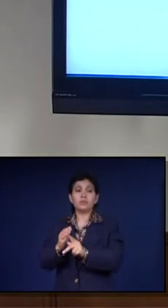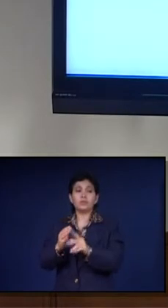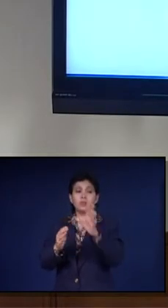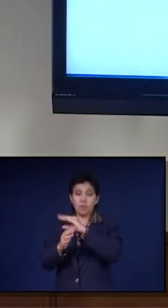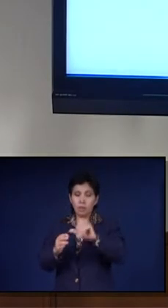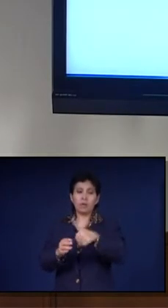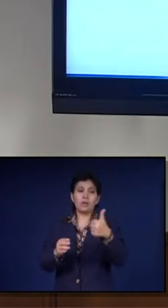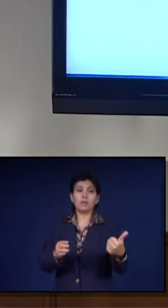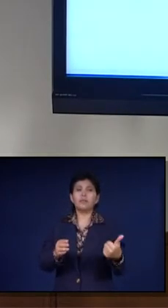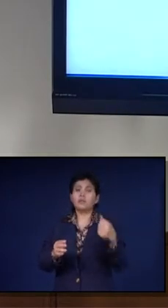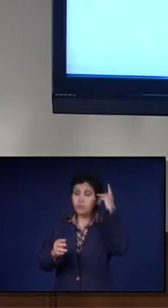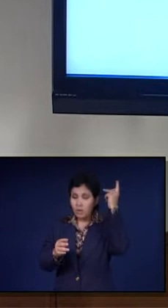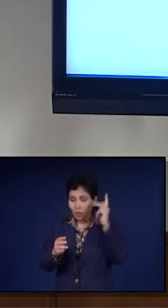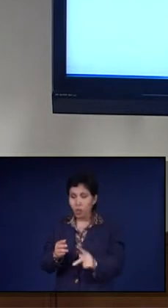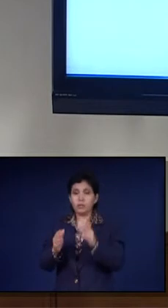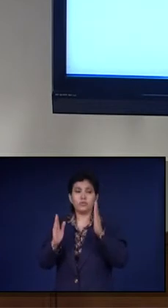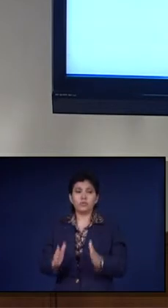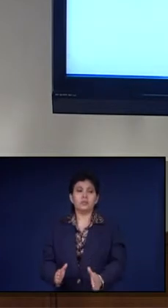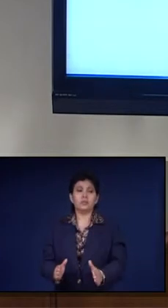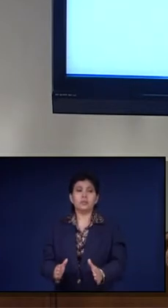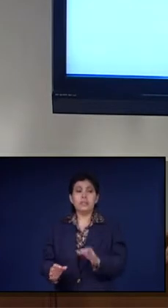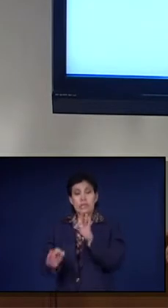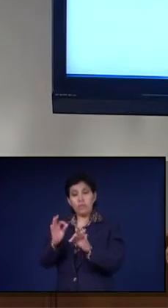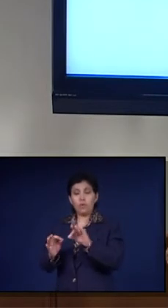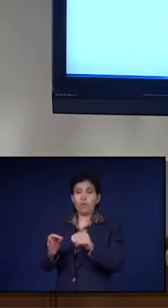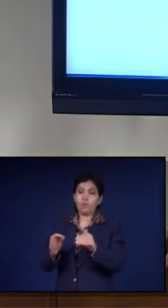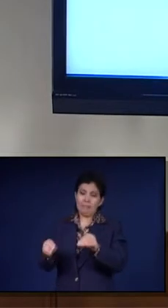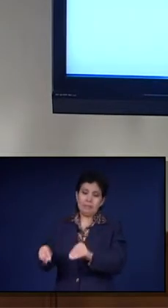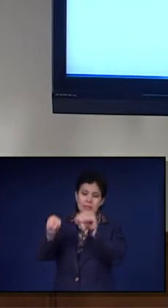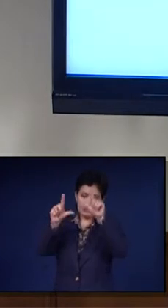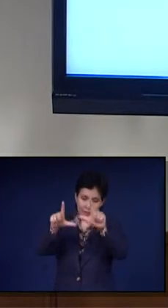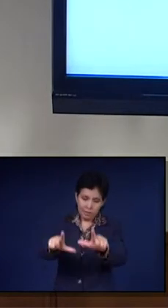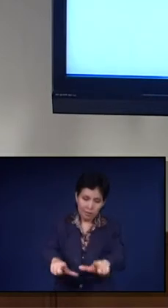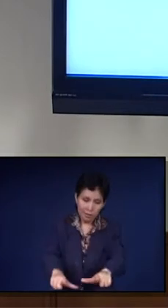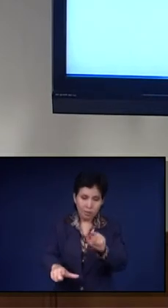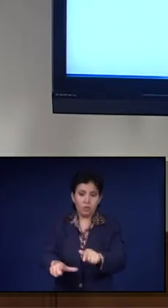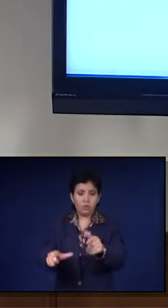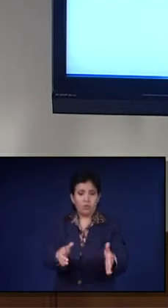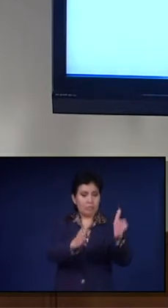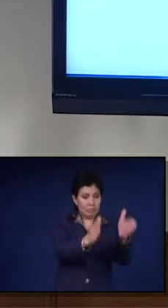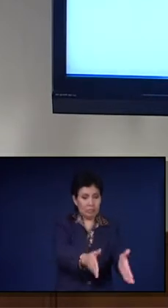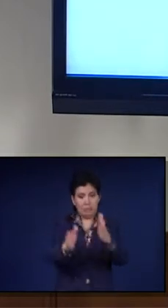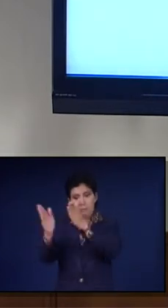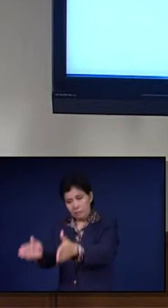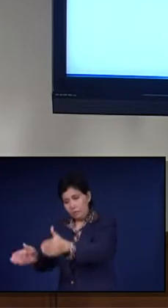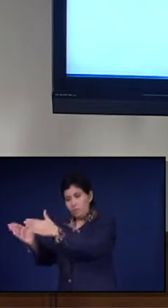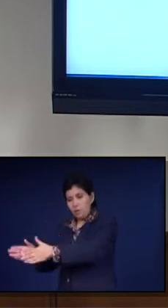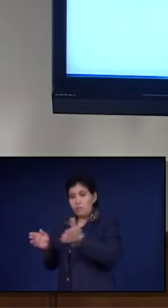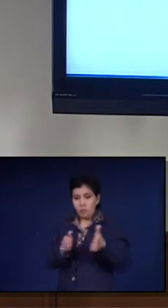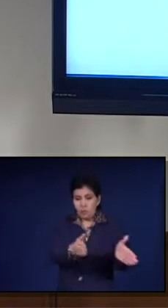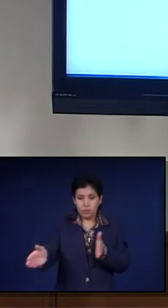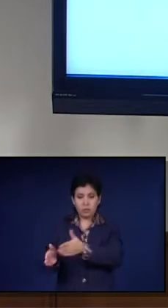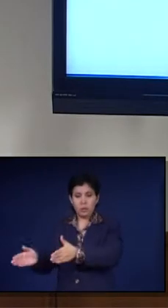part of psychology. If you put one social psychologist and one personality psychologist,